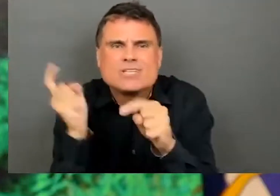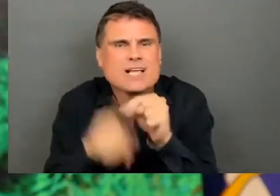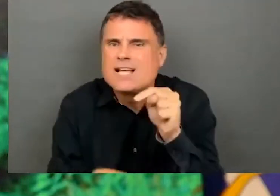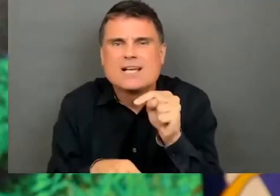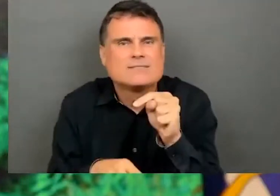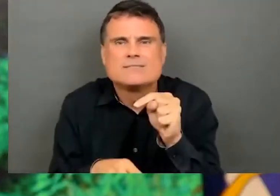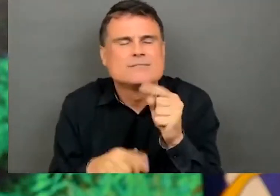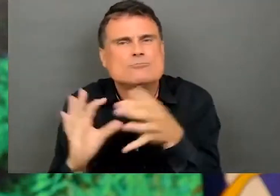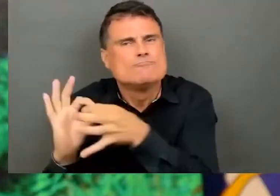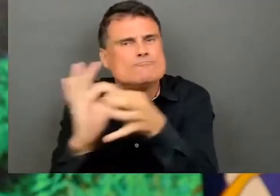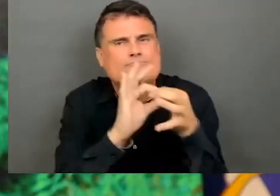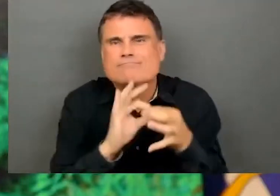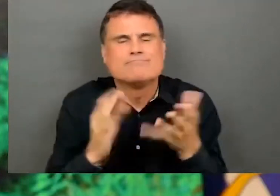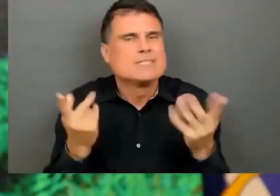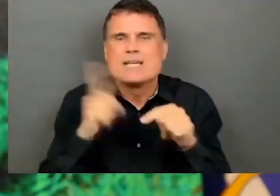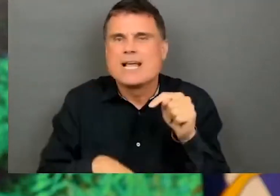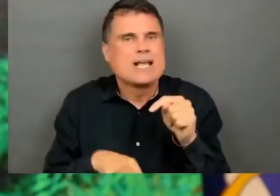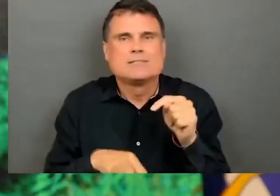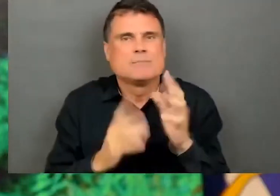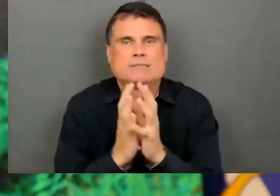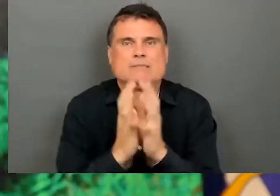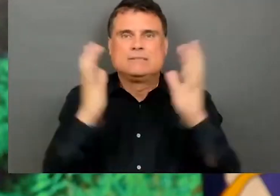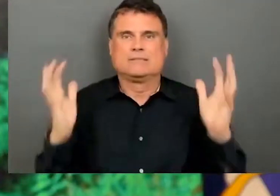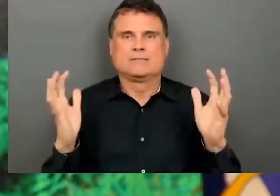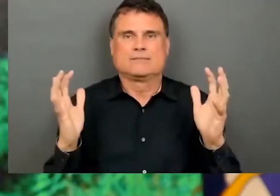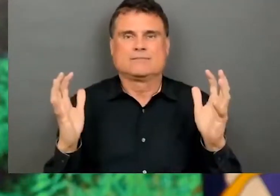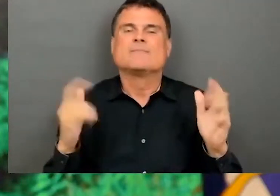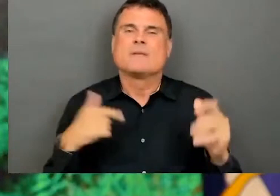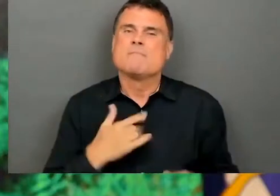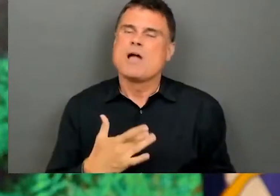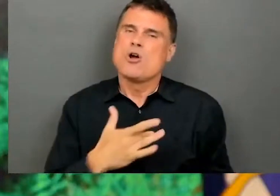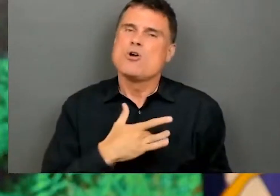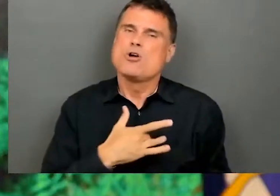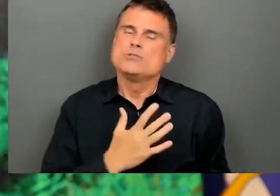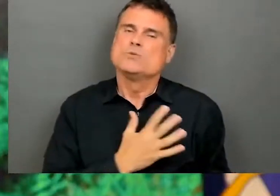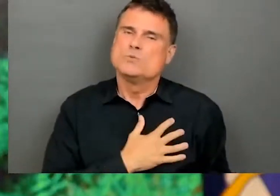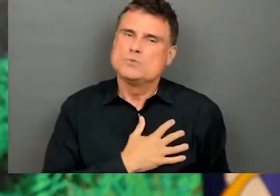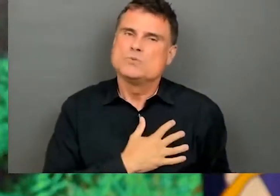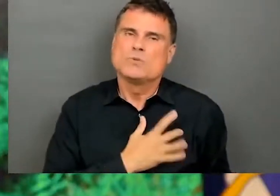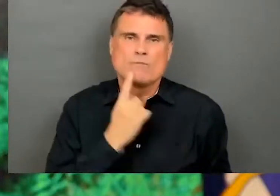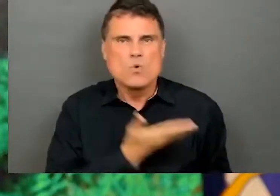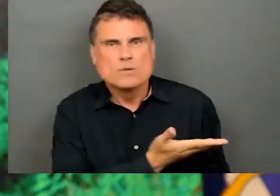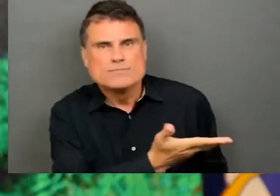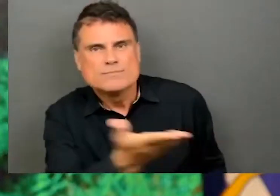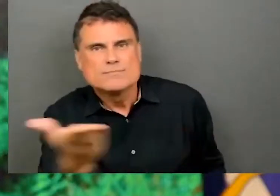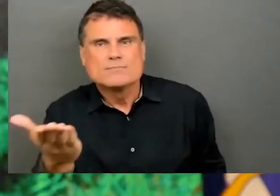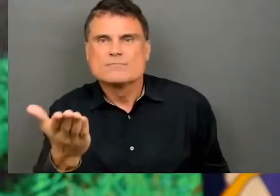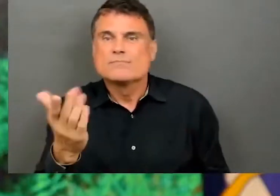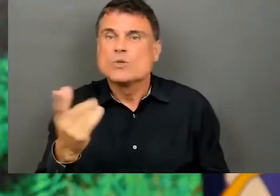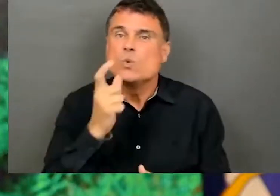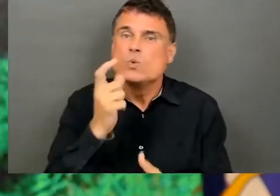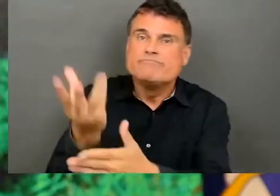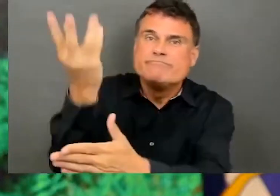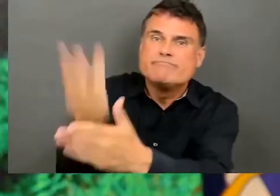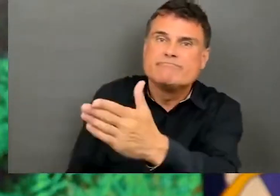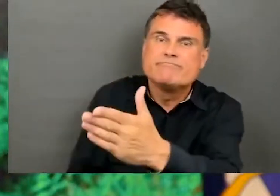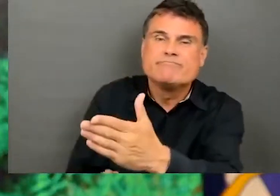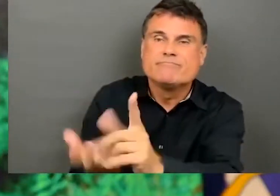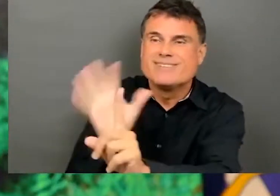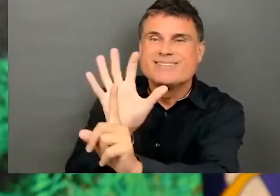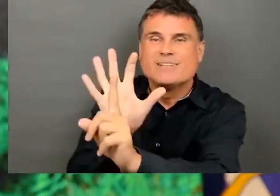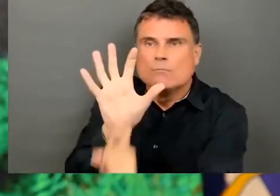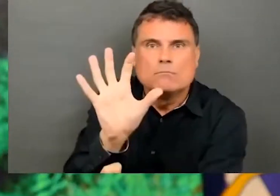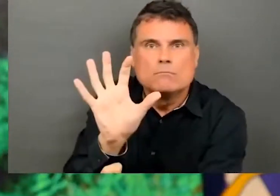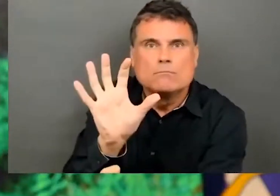lost somebody they love to this crisis as well. As we have grappled with the overdose emergency, we have learned and continue